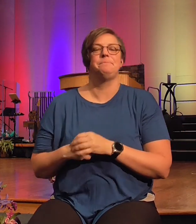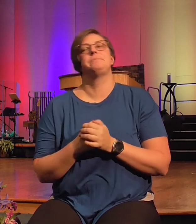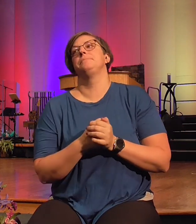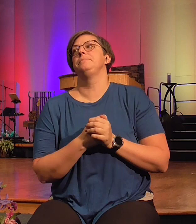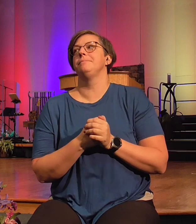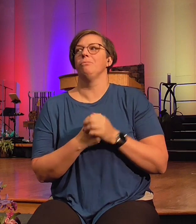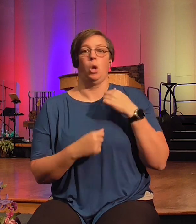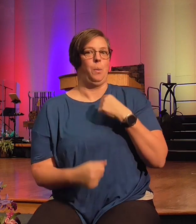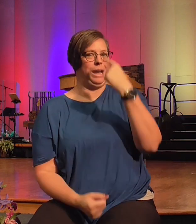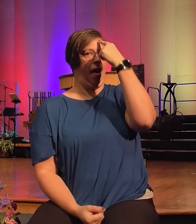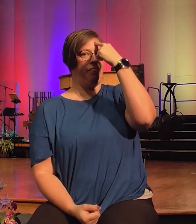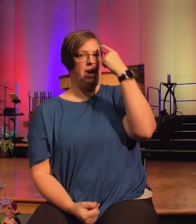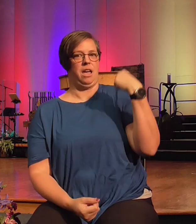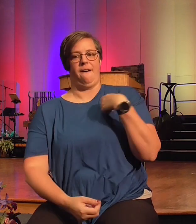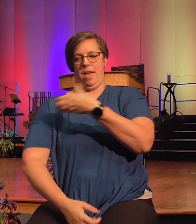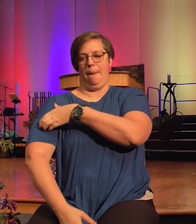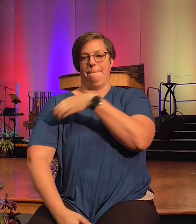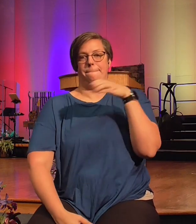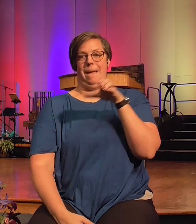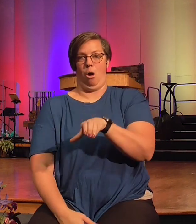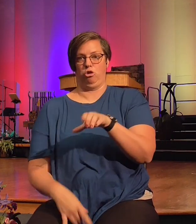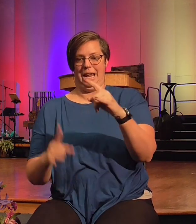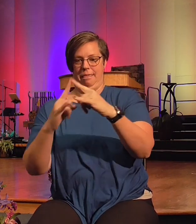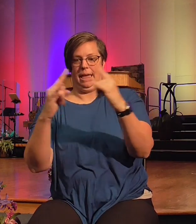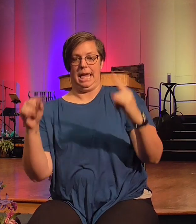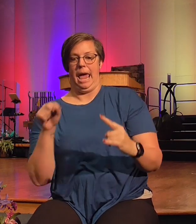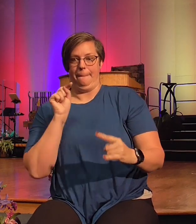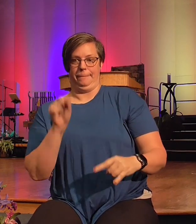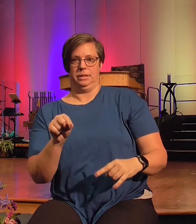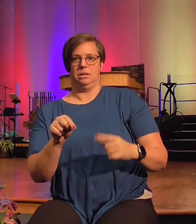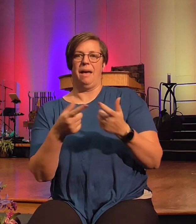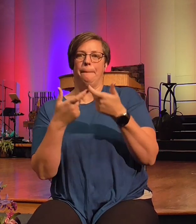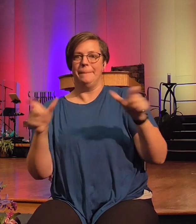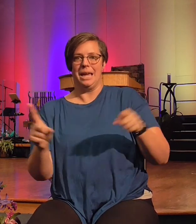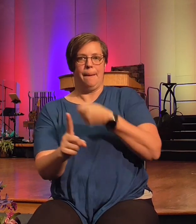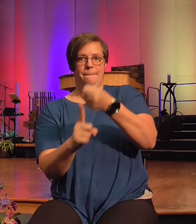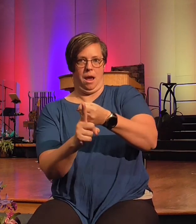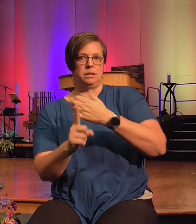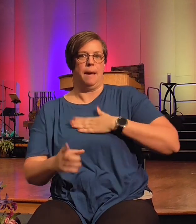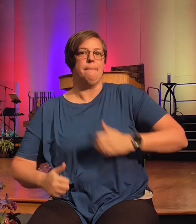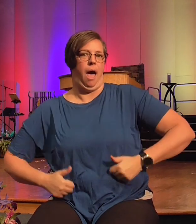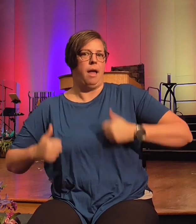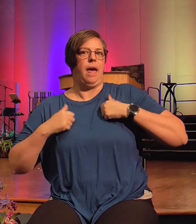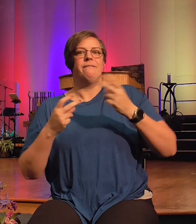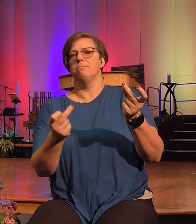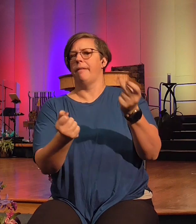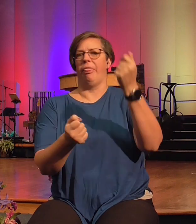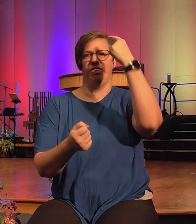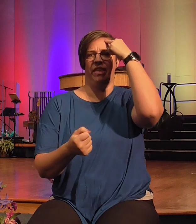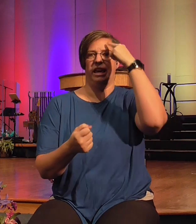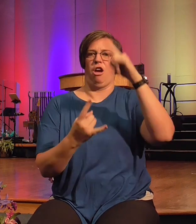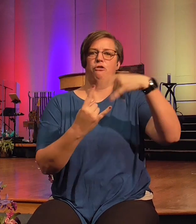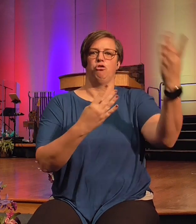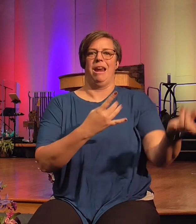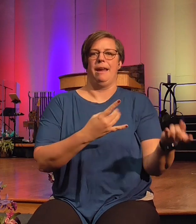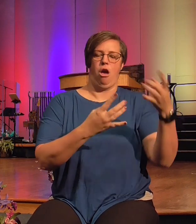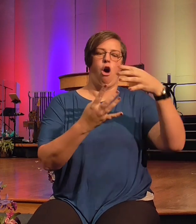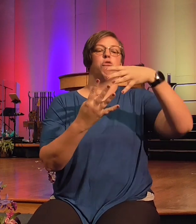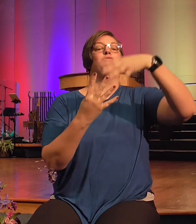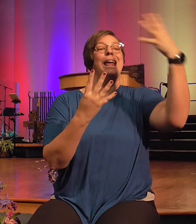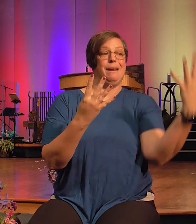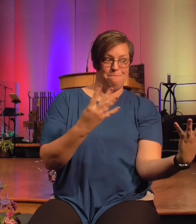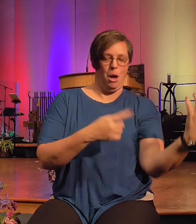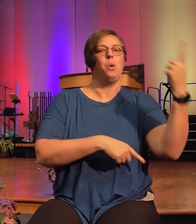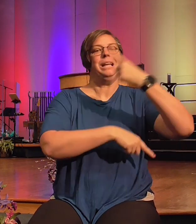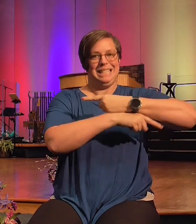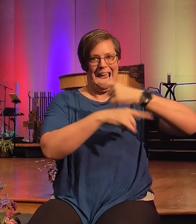When I think of empowering camps and big impacts in my life at the church, I immediately think of Rainbow Day Camp.